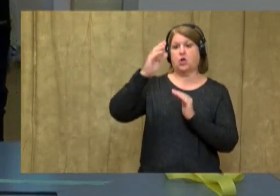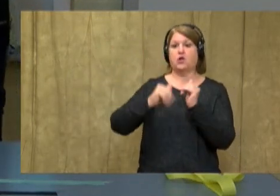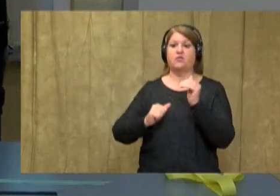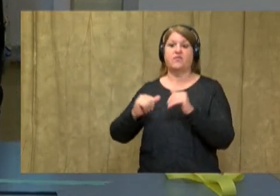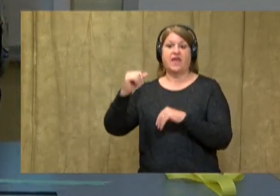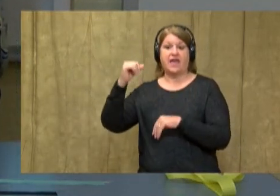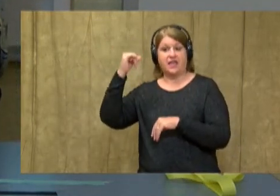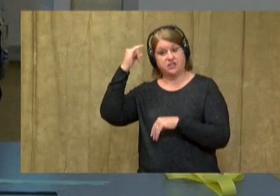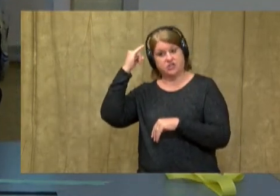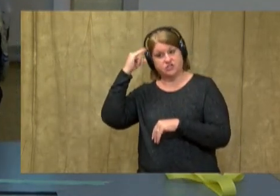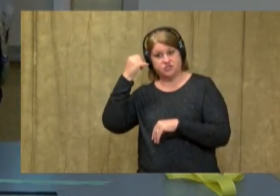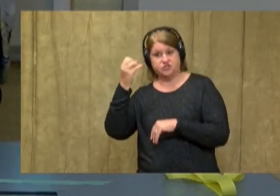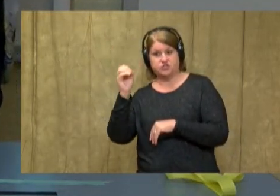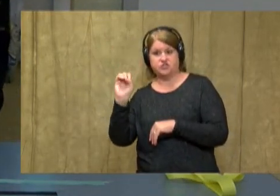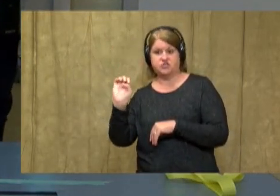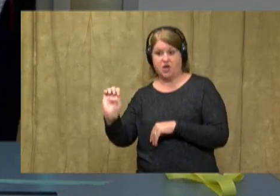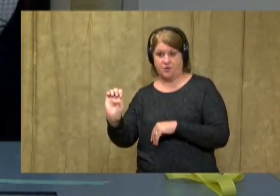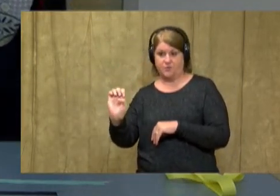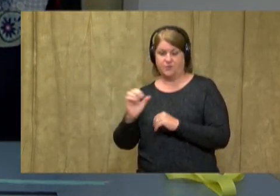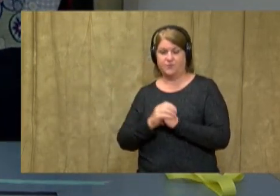she's taller than Joe.